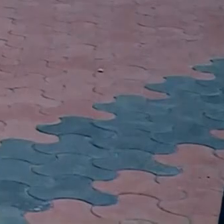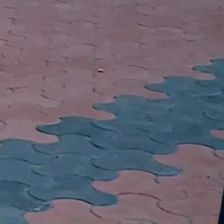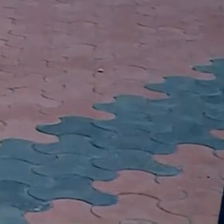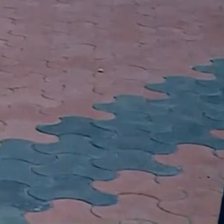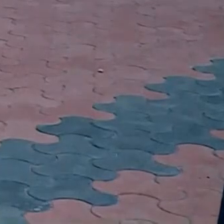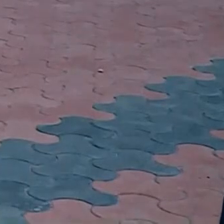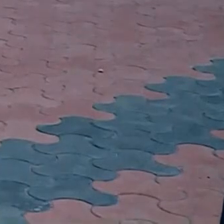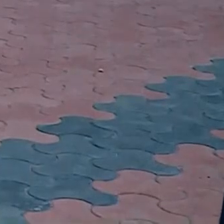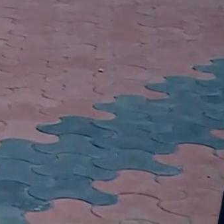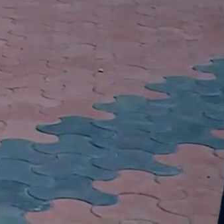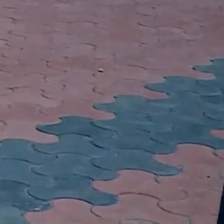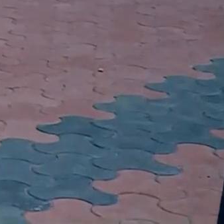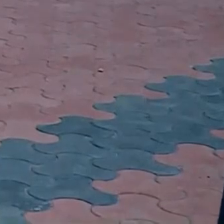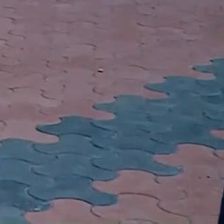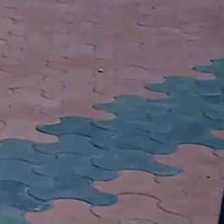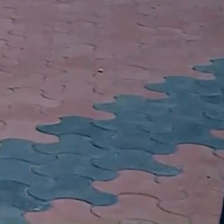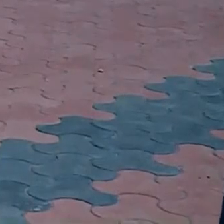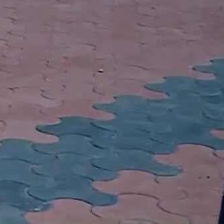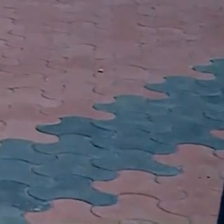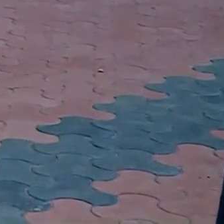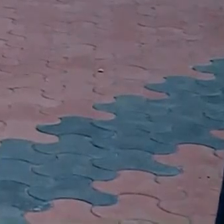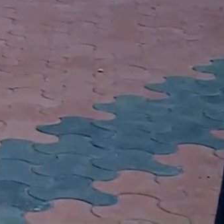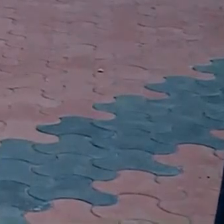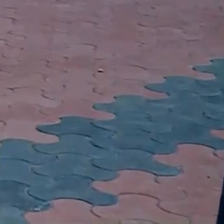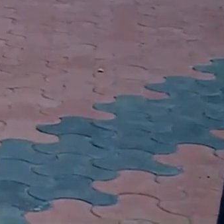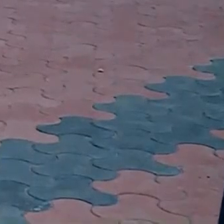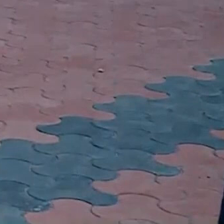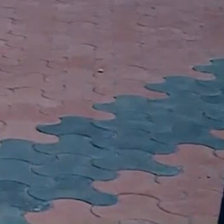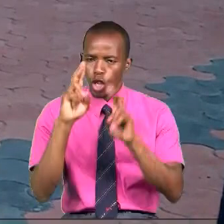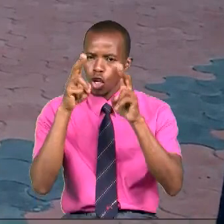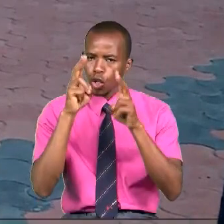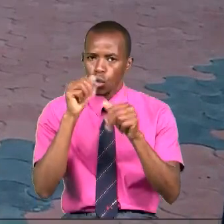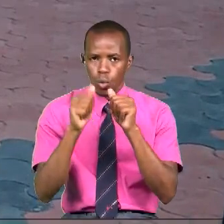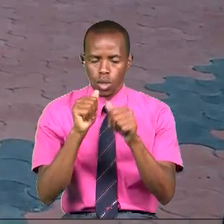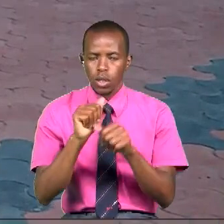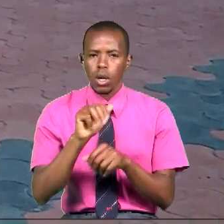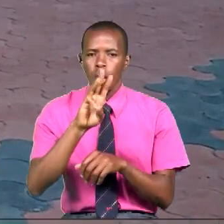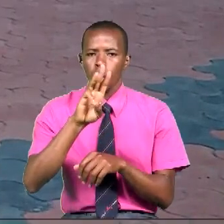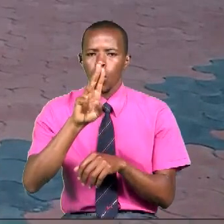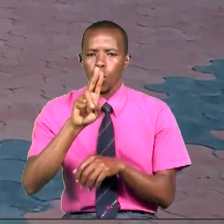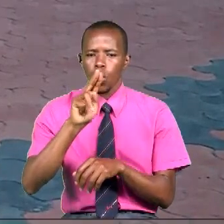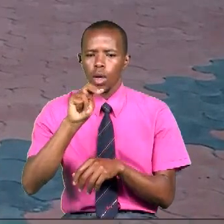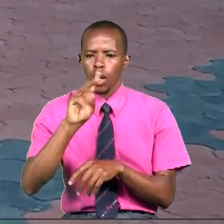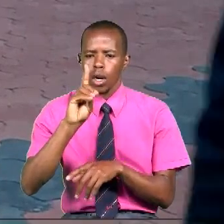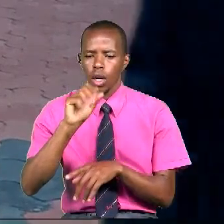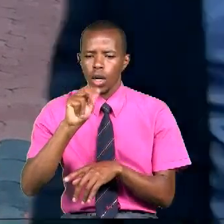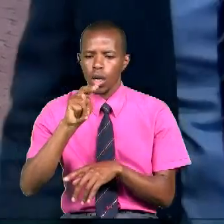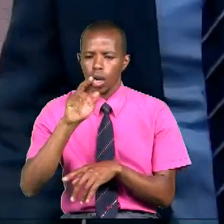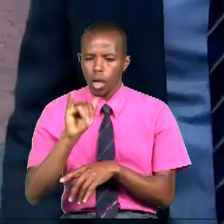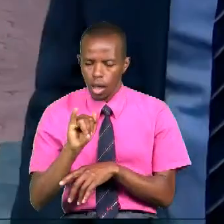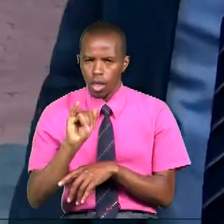And there are a number of issues that the president has touched on. And joining me right now is Wundanyi, Member of Parliament, who will be getting to telling